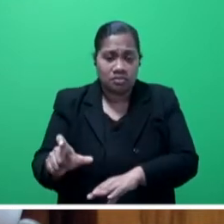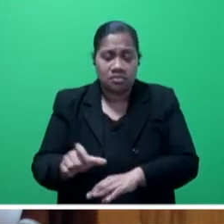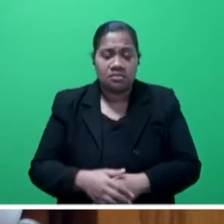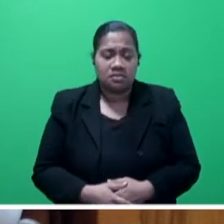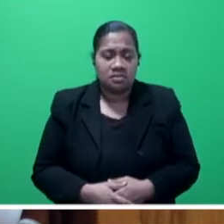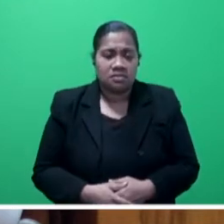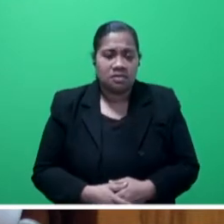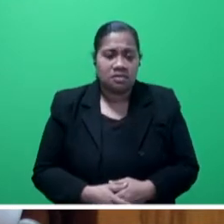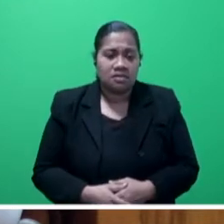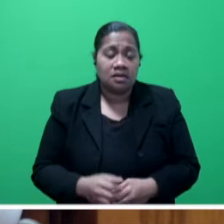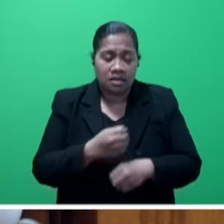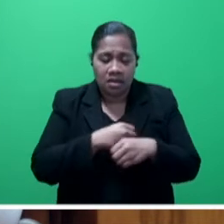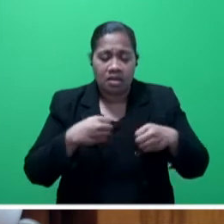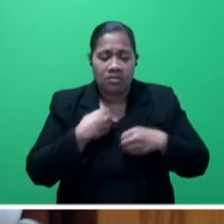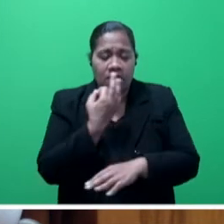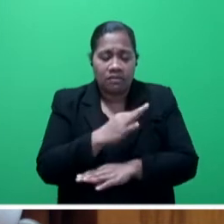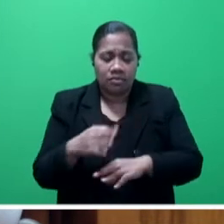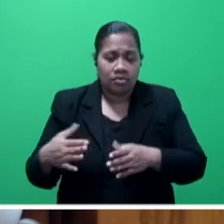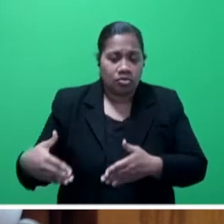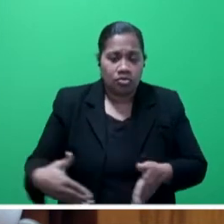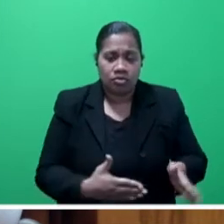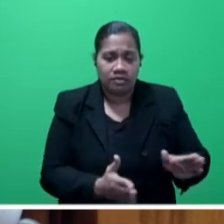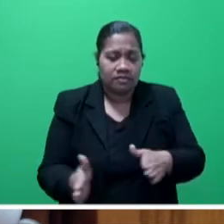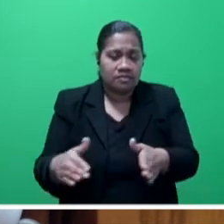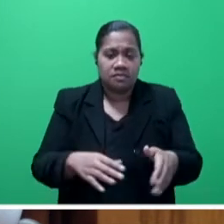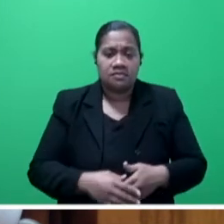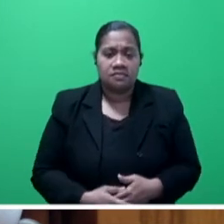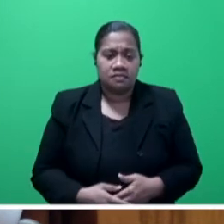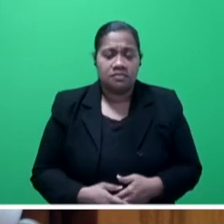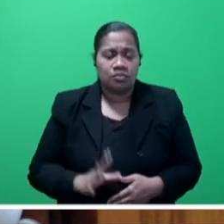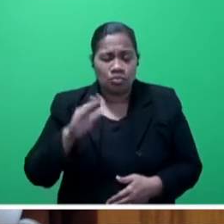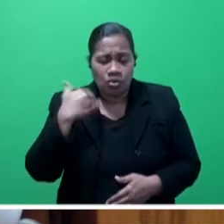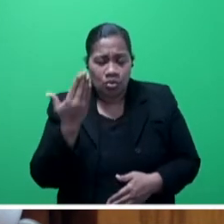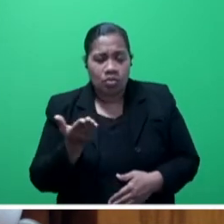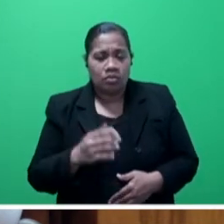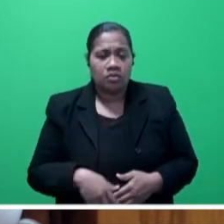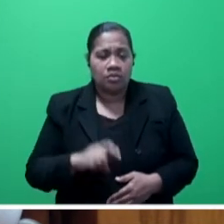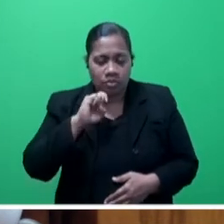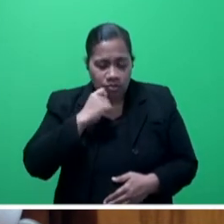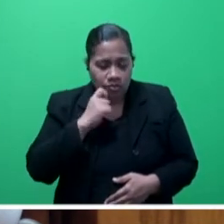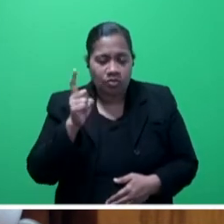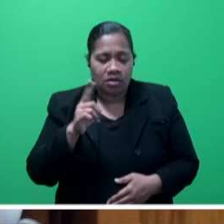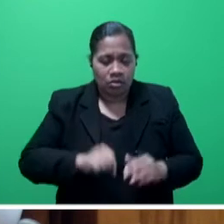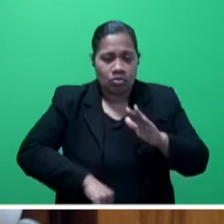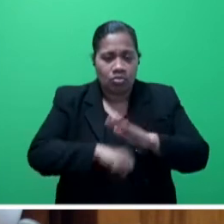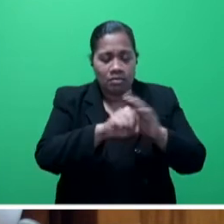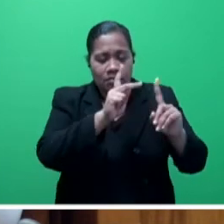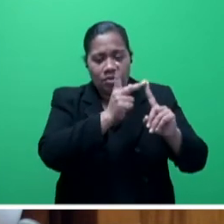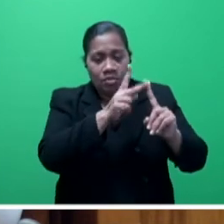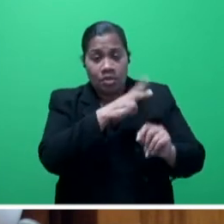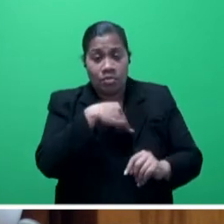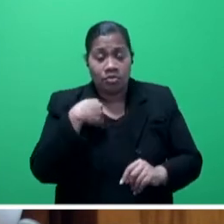reef, our forests, rivers and lakes and wildlife, as always will be our top priority. Ministry will continue